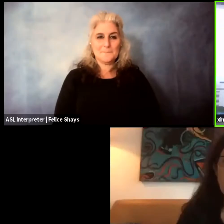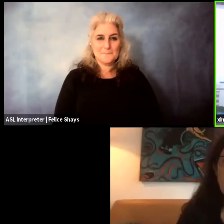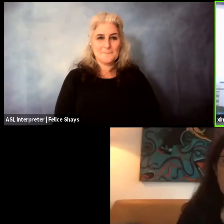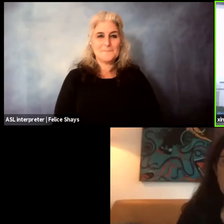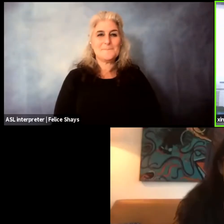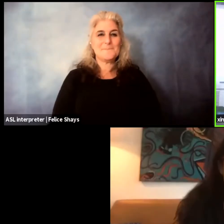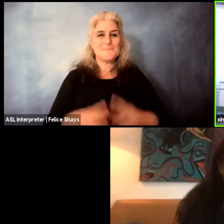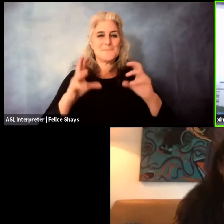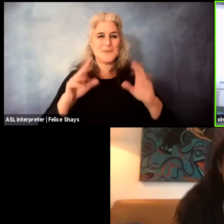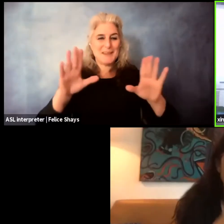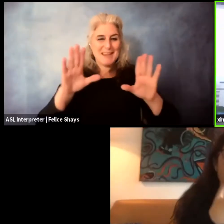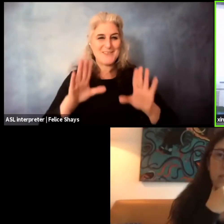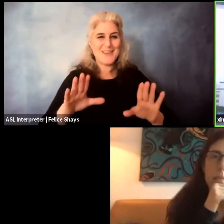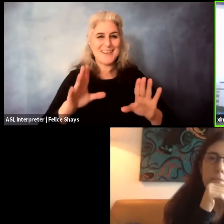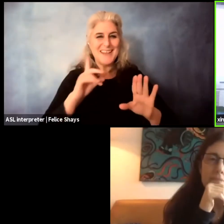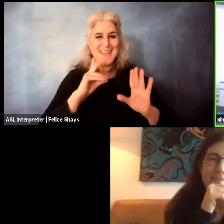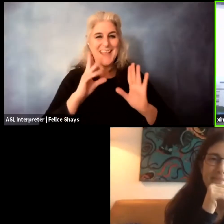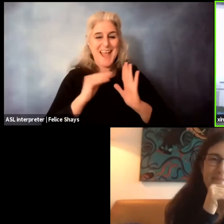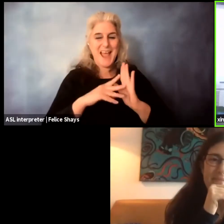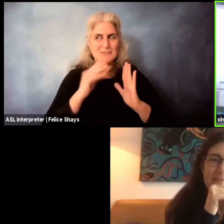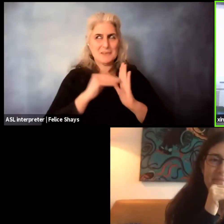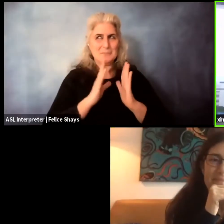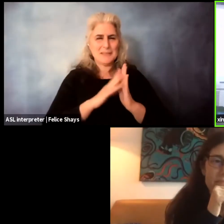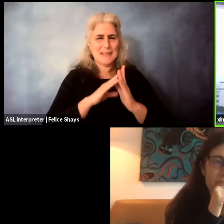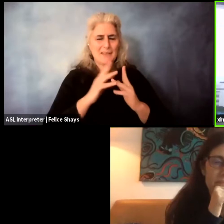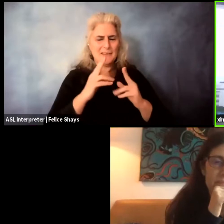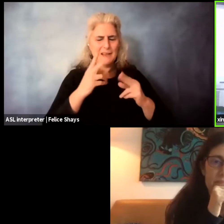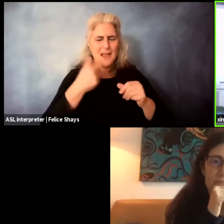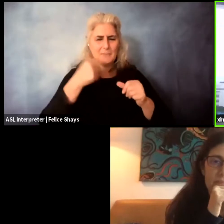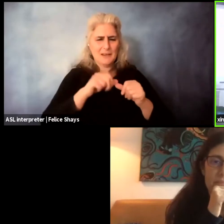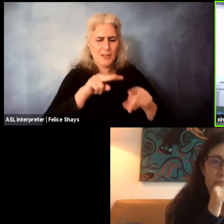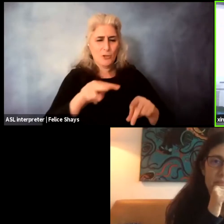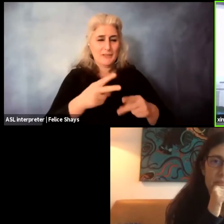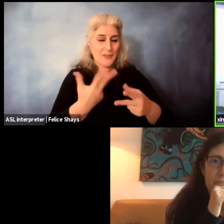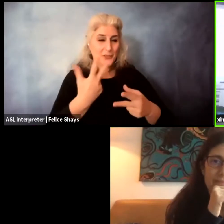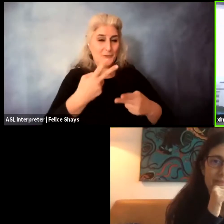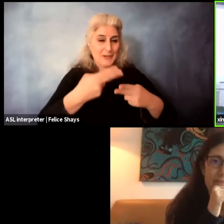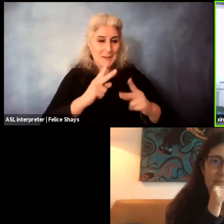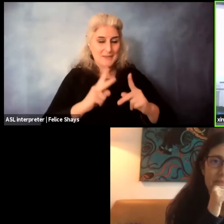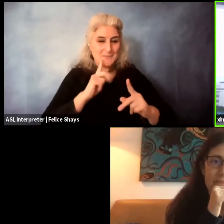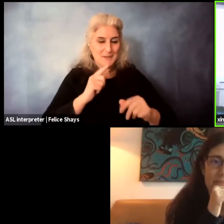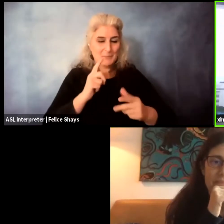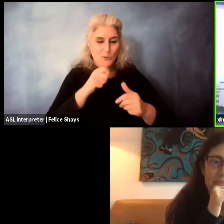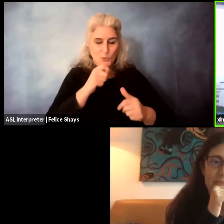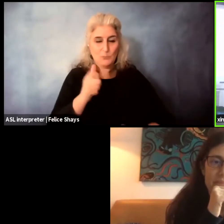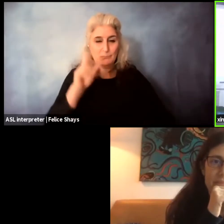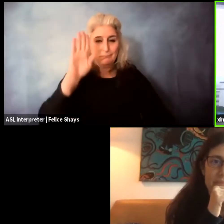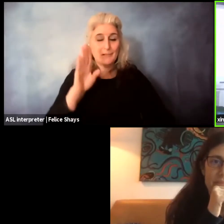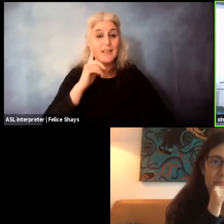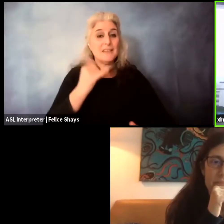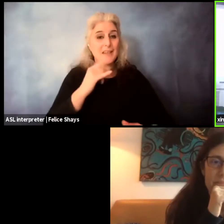Okay, so I'm gonna mental note the people who gave thumbs up. So if it's okay, I'm